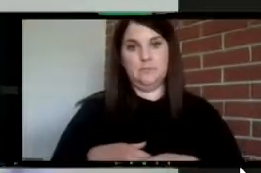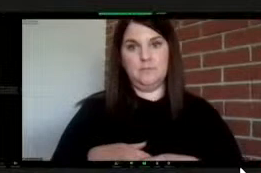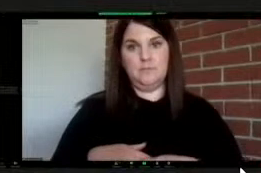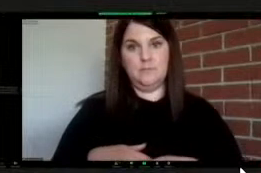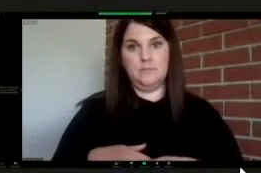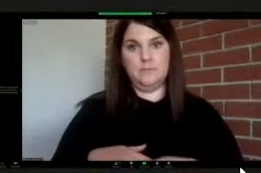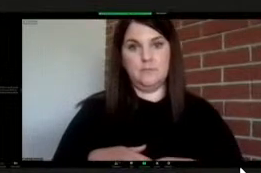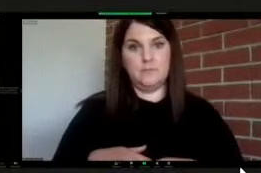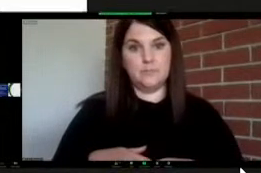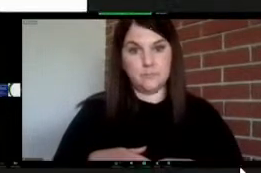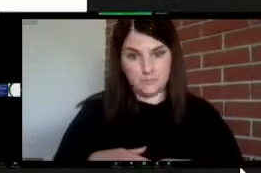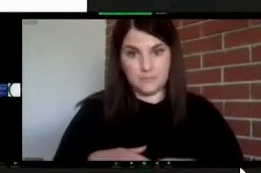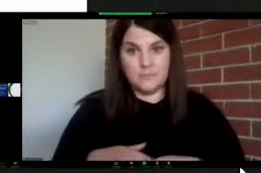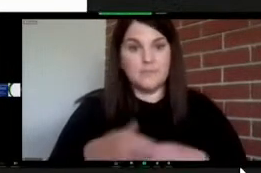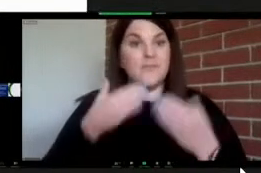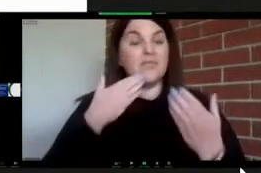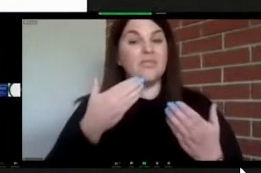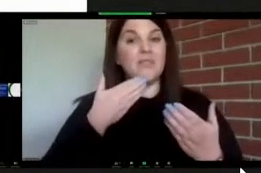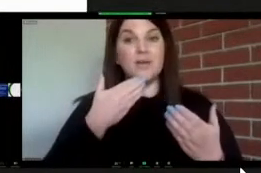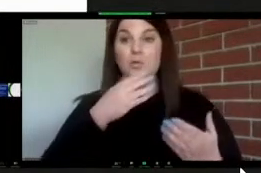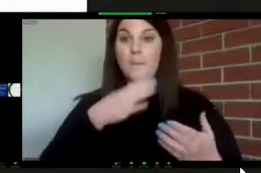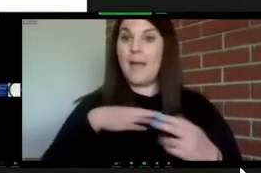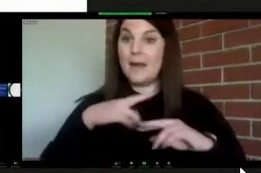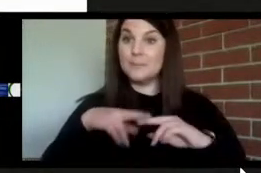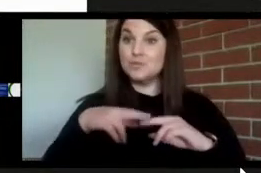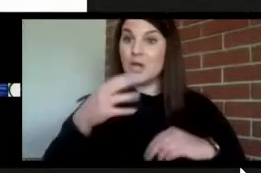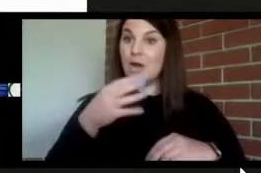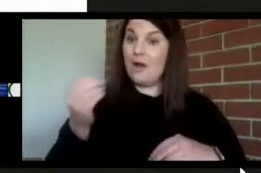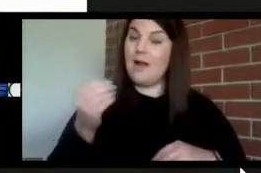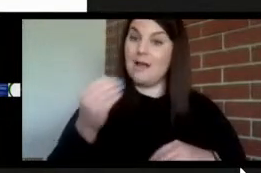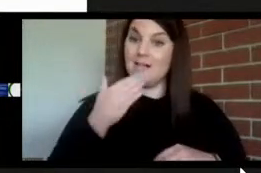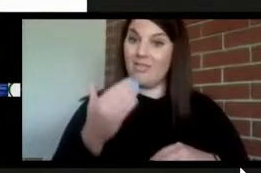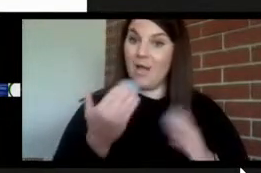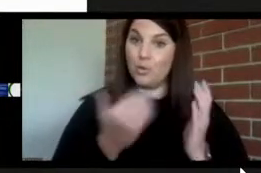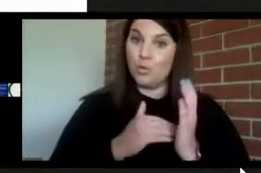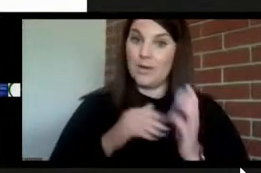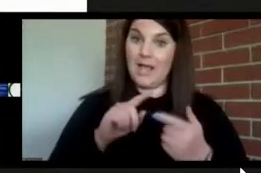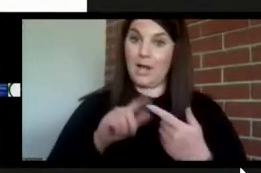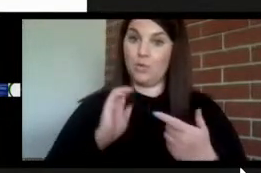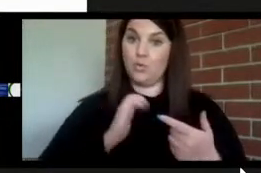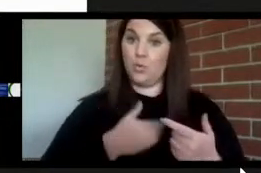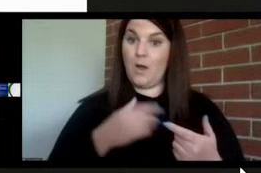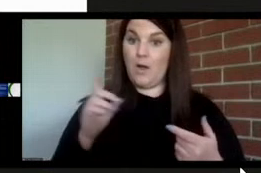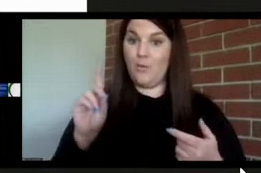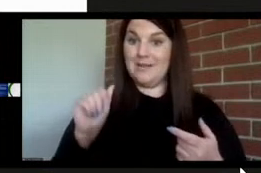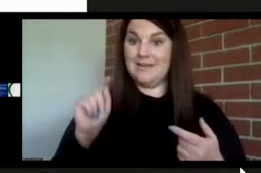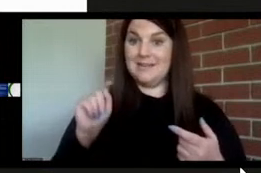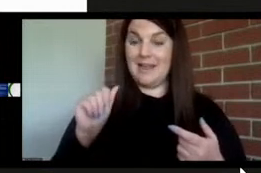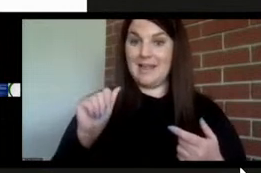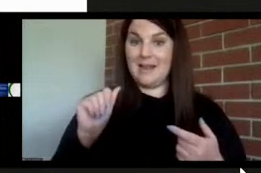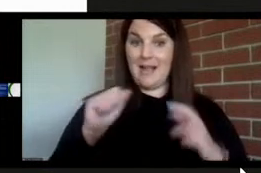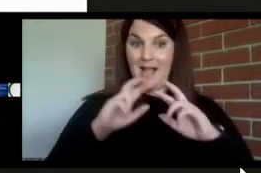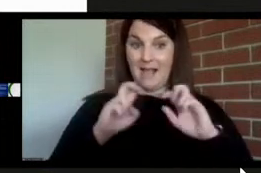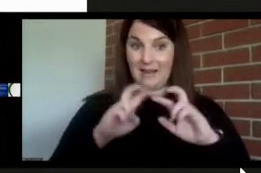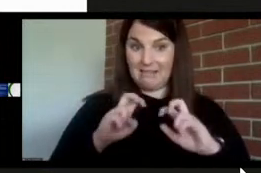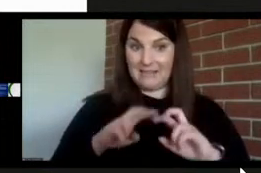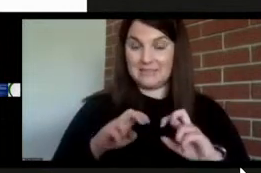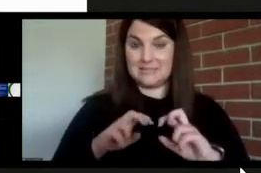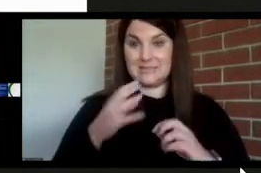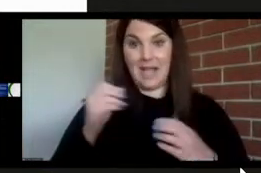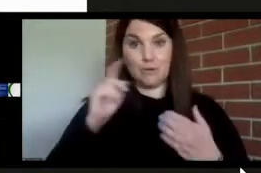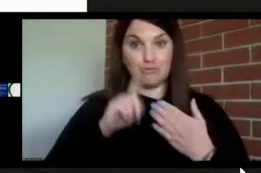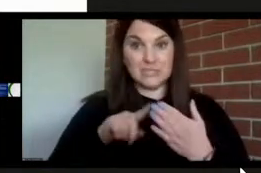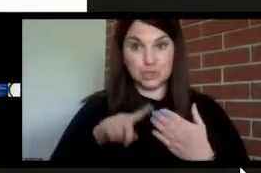Thank you, Madam Chair, and thank you again to our data analytics and